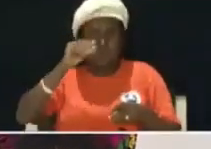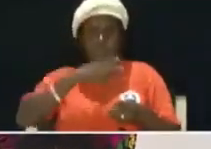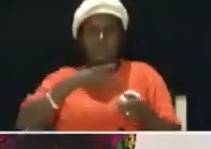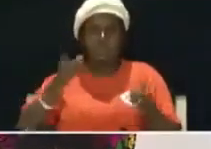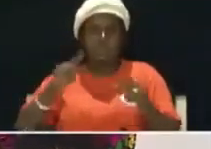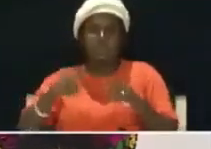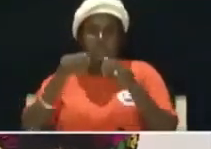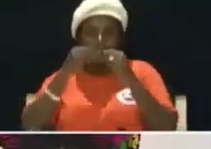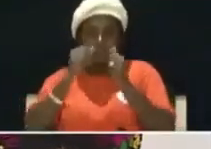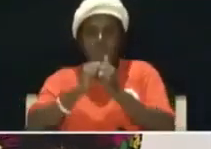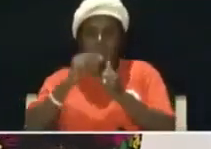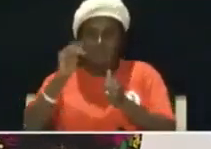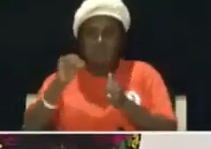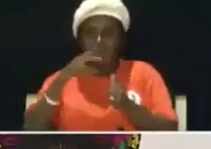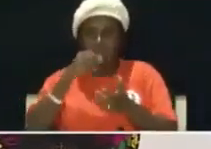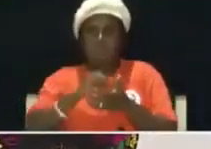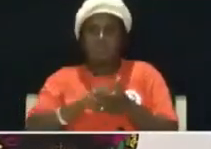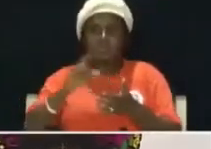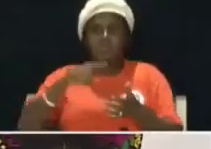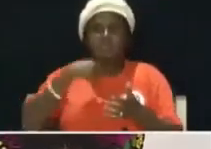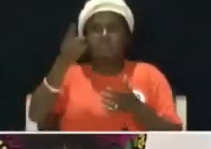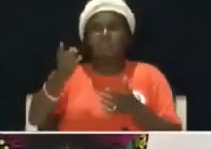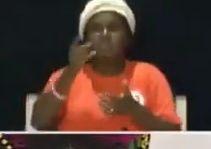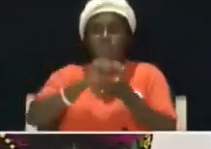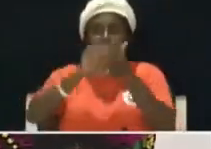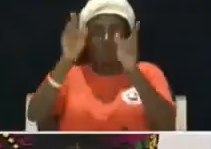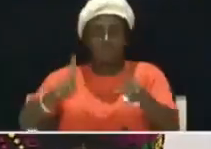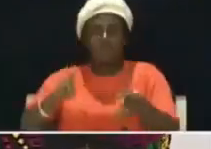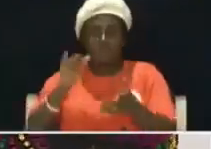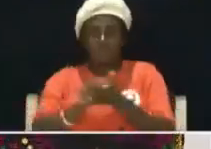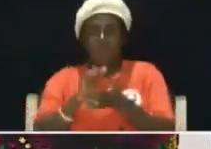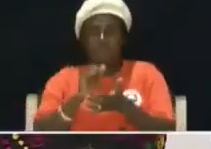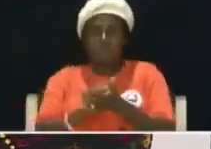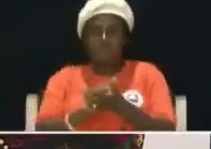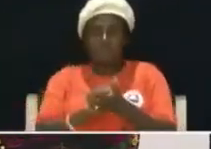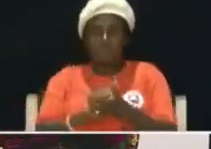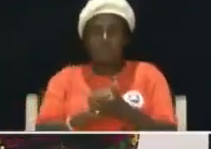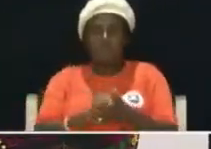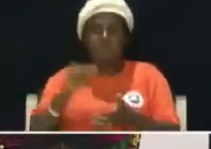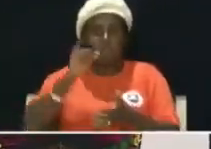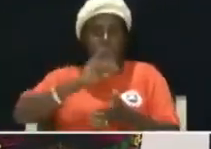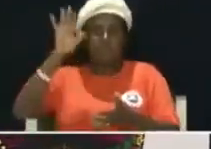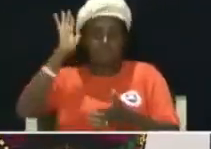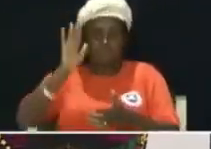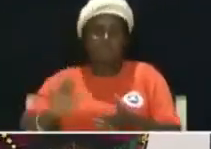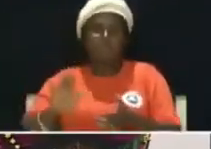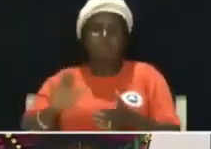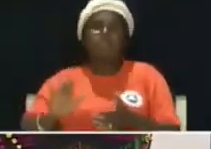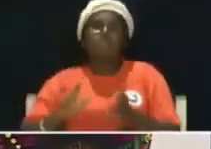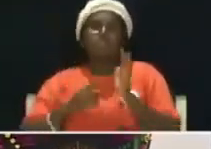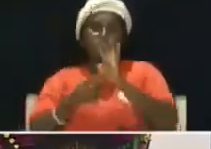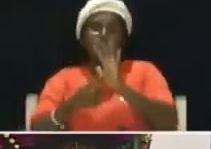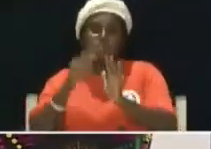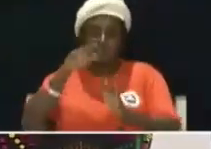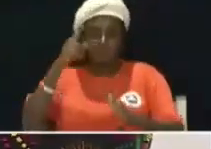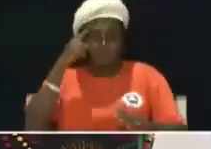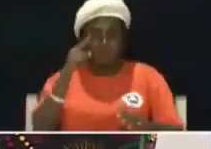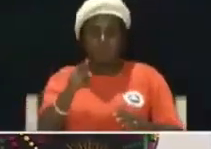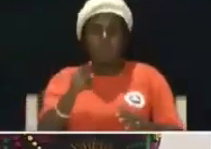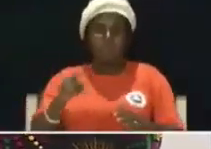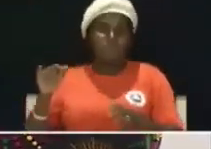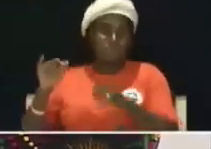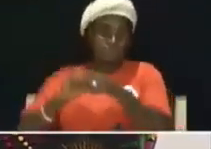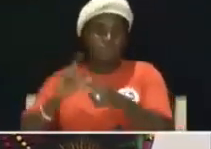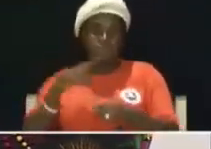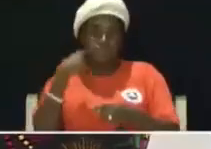them. So he said, I should tell that person that I'm going to show up for you. I told my husband,